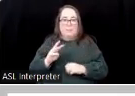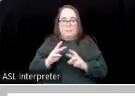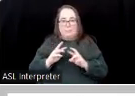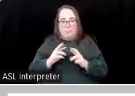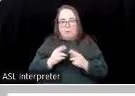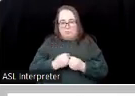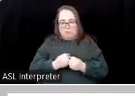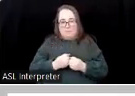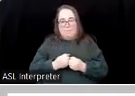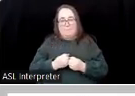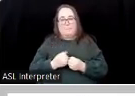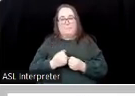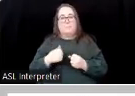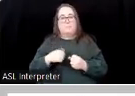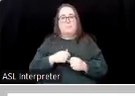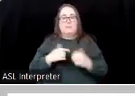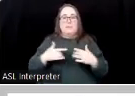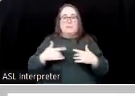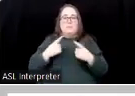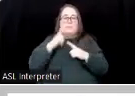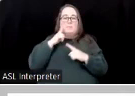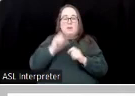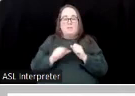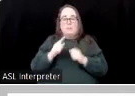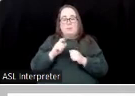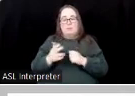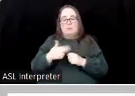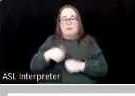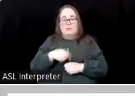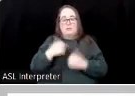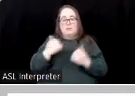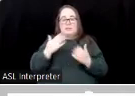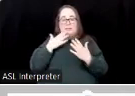We're especially grateful for everyone who joined us today.